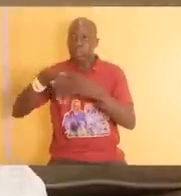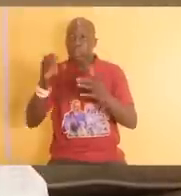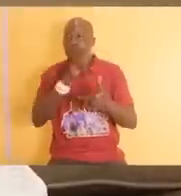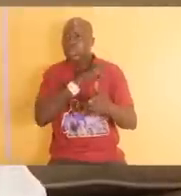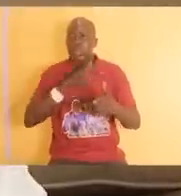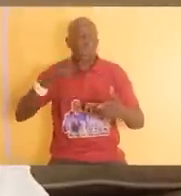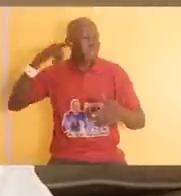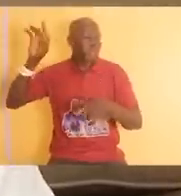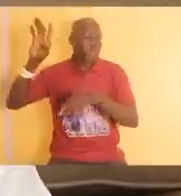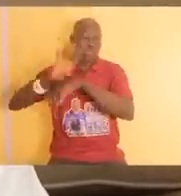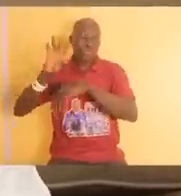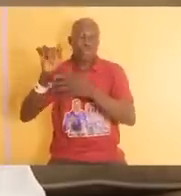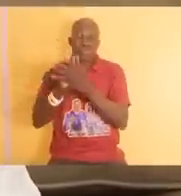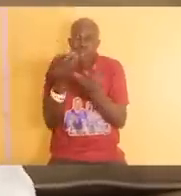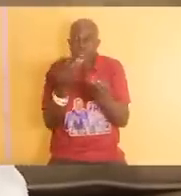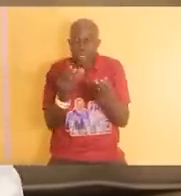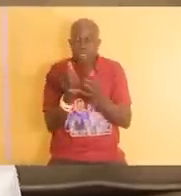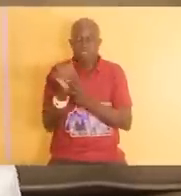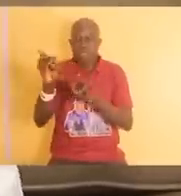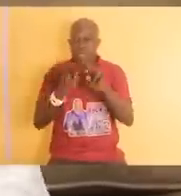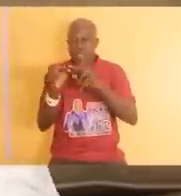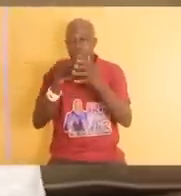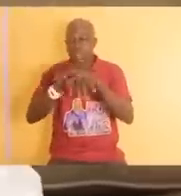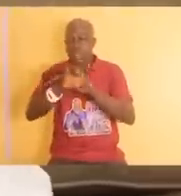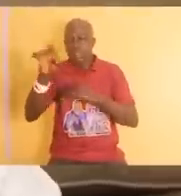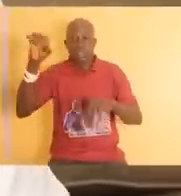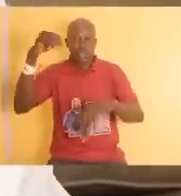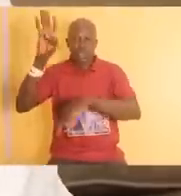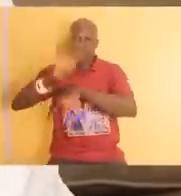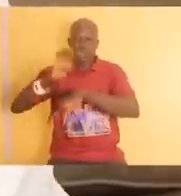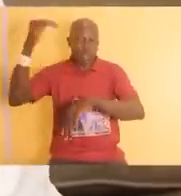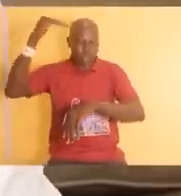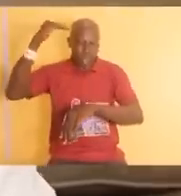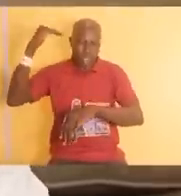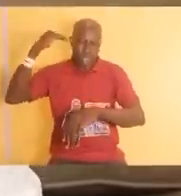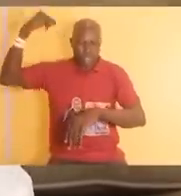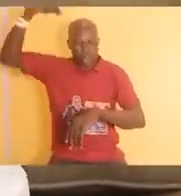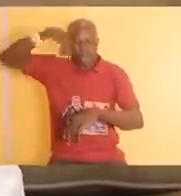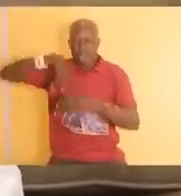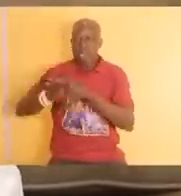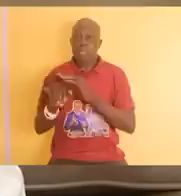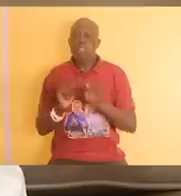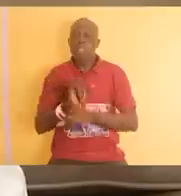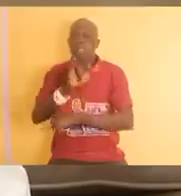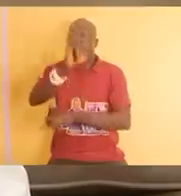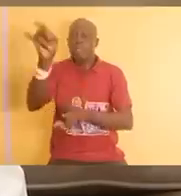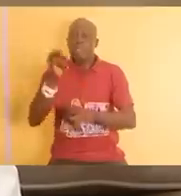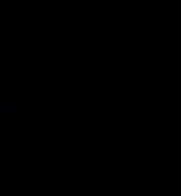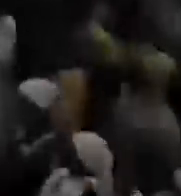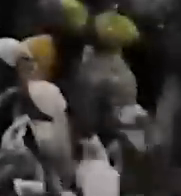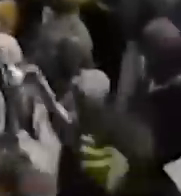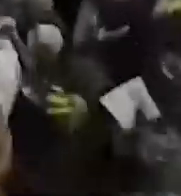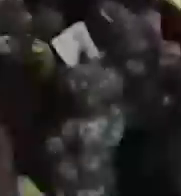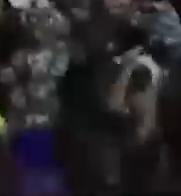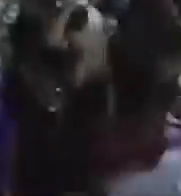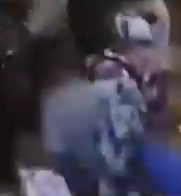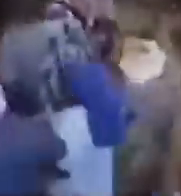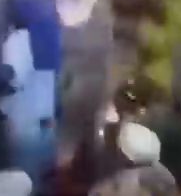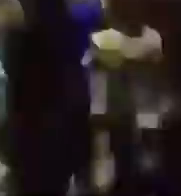seat of Golden Church, Land of Reality. So, look at our name, Barimu, it will be airport area. Name, Liban.